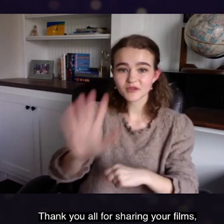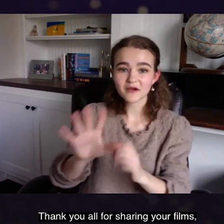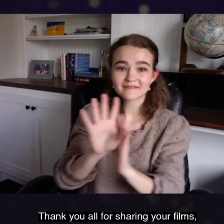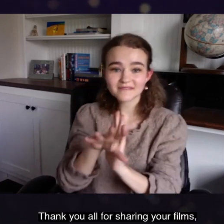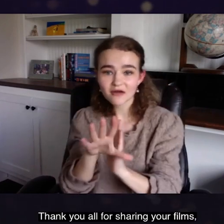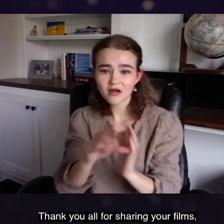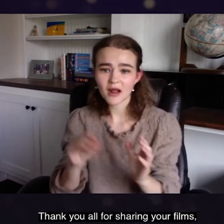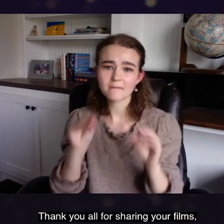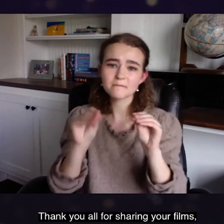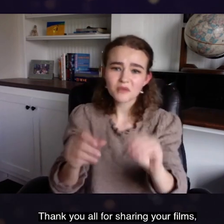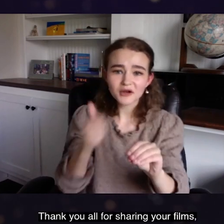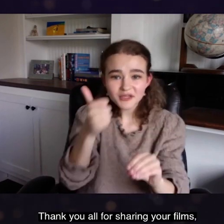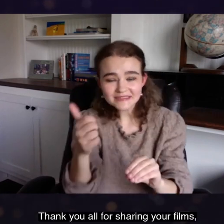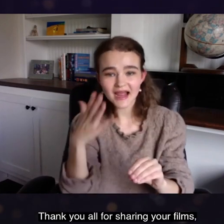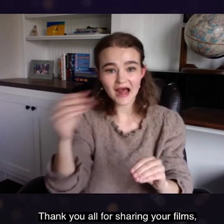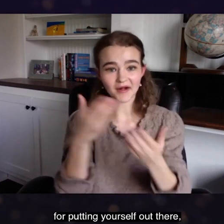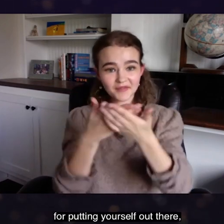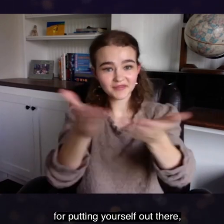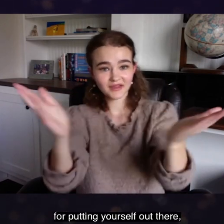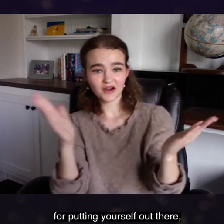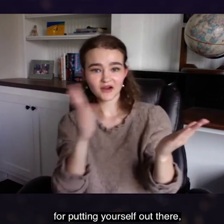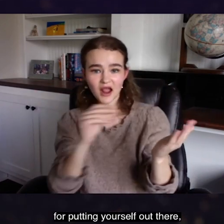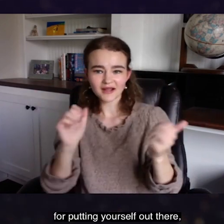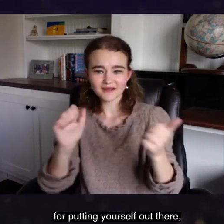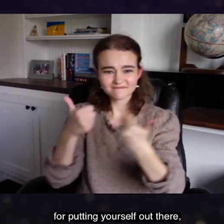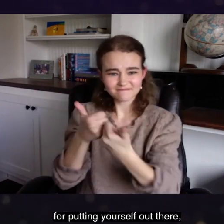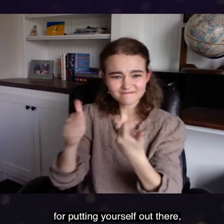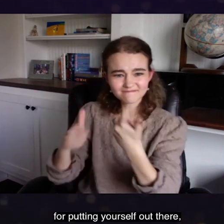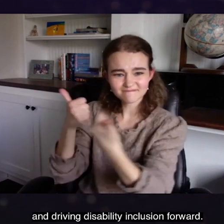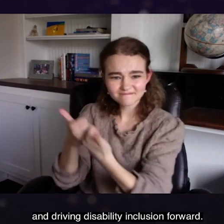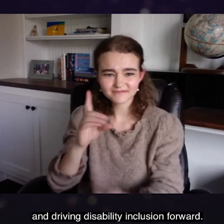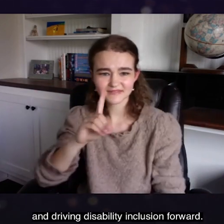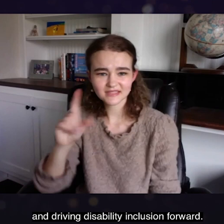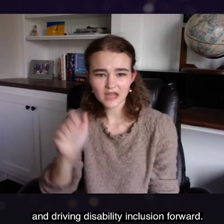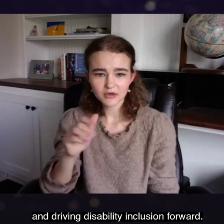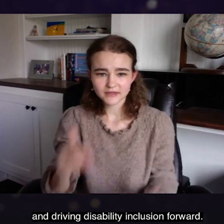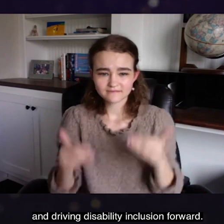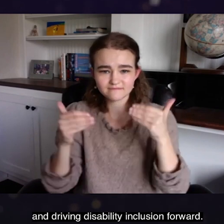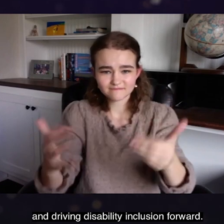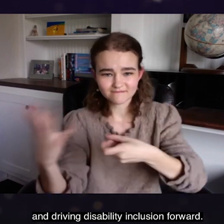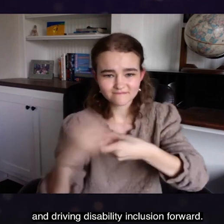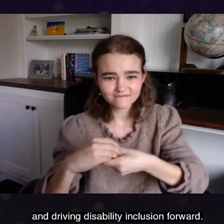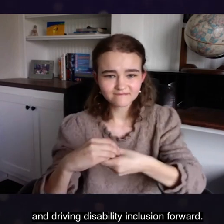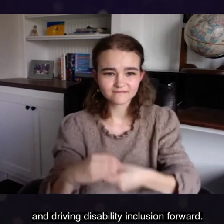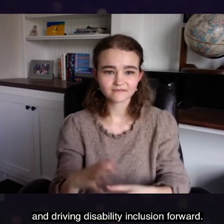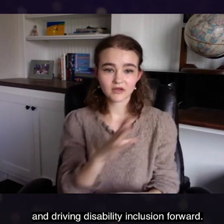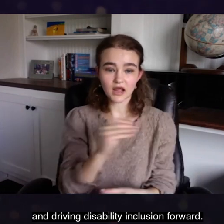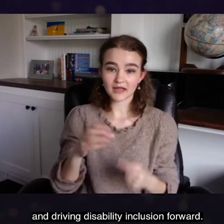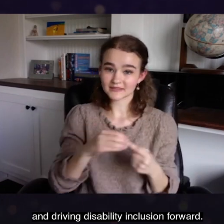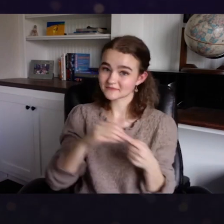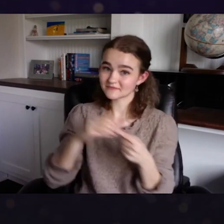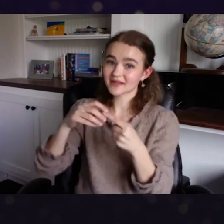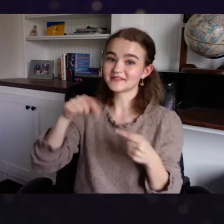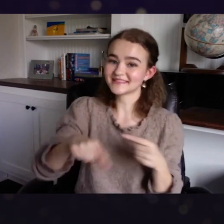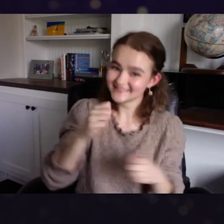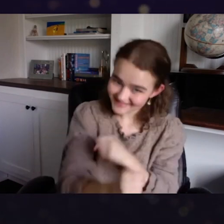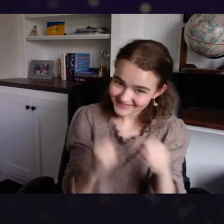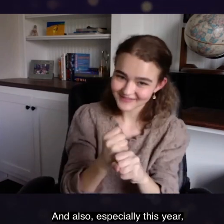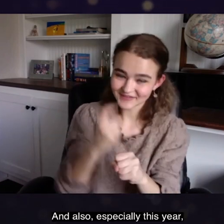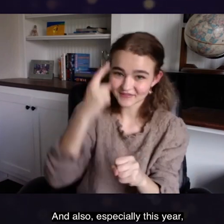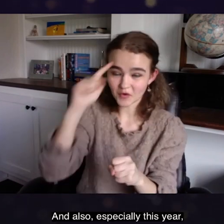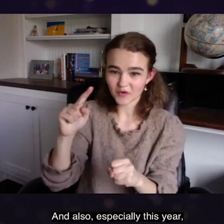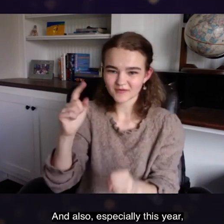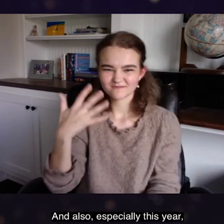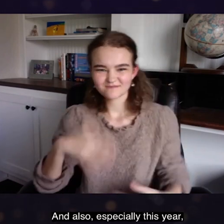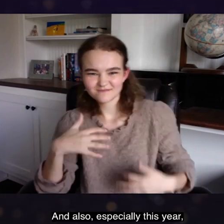Thank you all for sharing your films, for putting yourself out there, and driving disability inclusion forward.